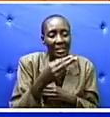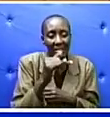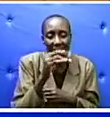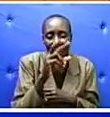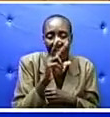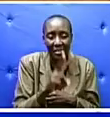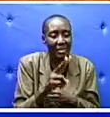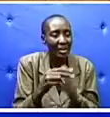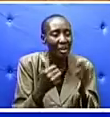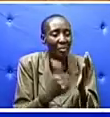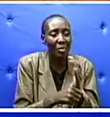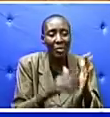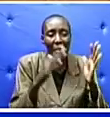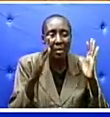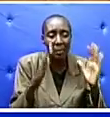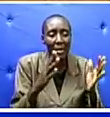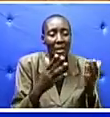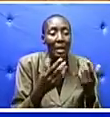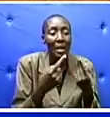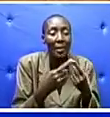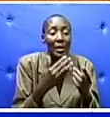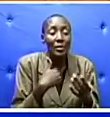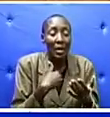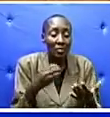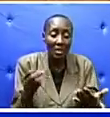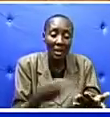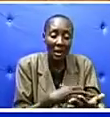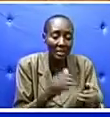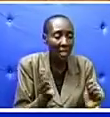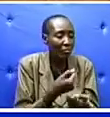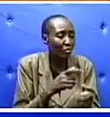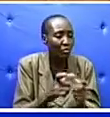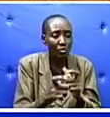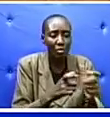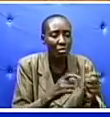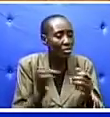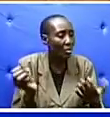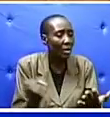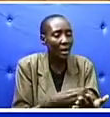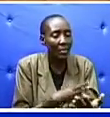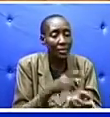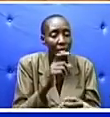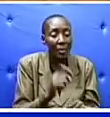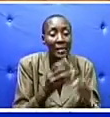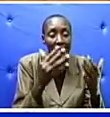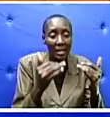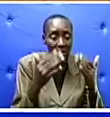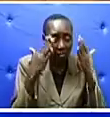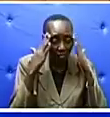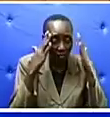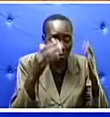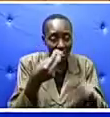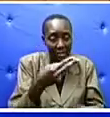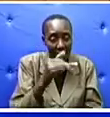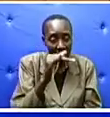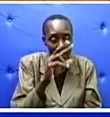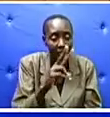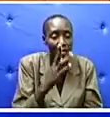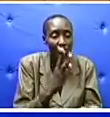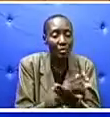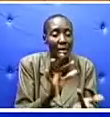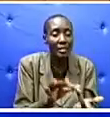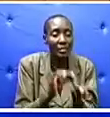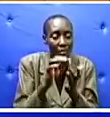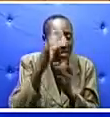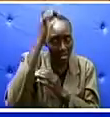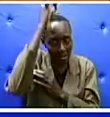here. We need things like cancer. You cannot manage cancer. So we need to work on HIV as much as possible, especially in the villages,